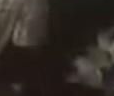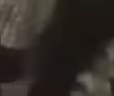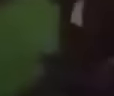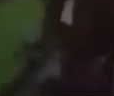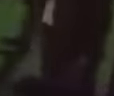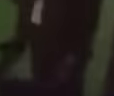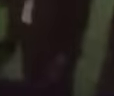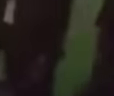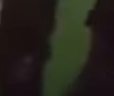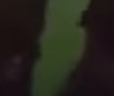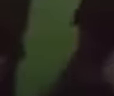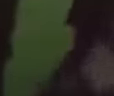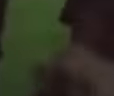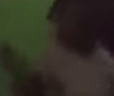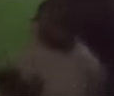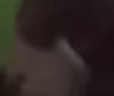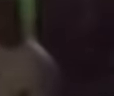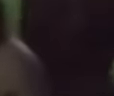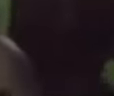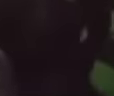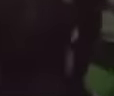pray.